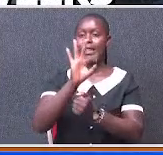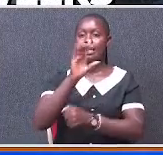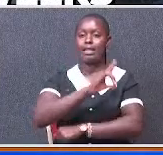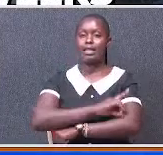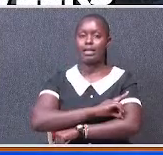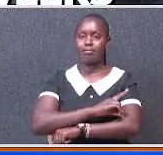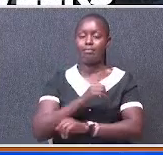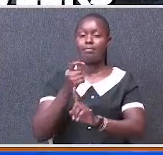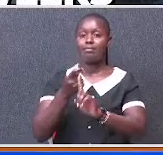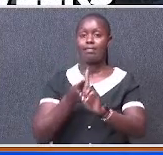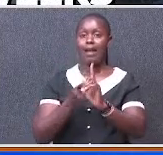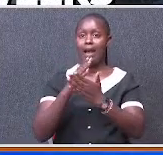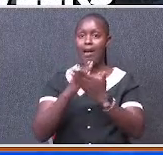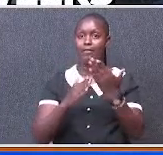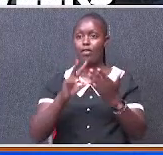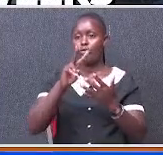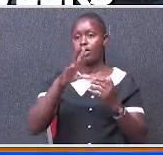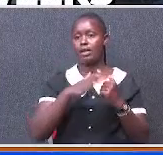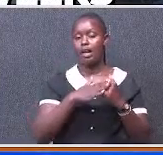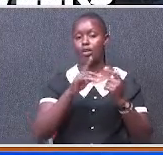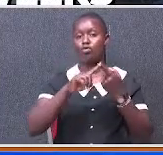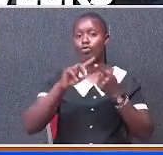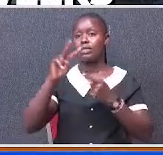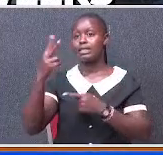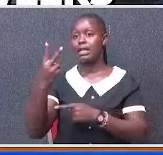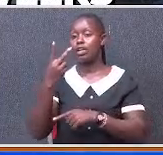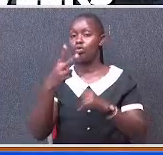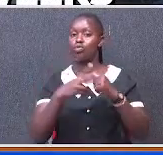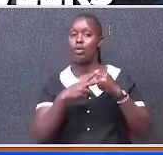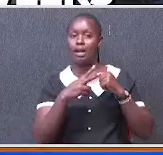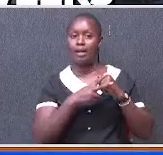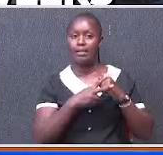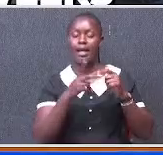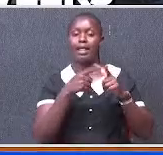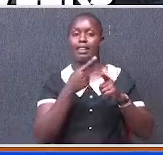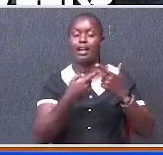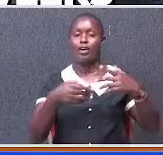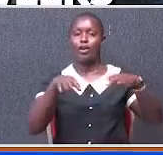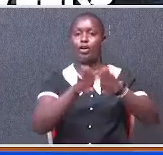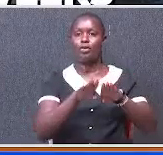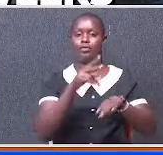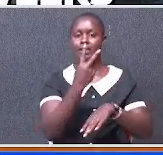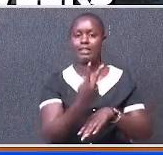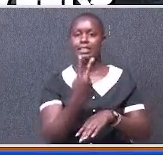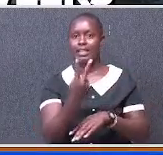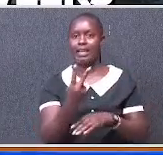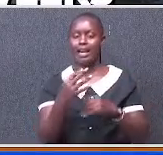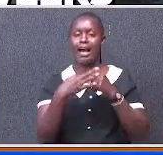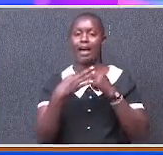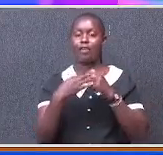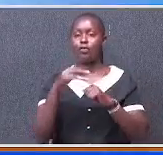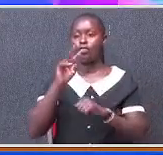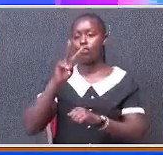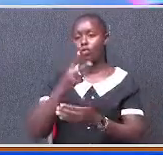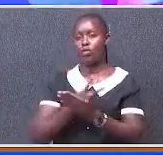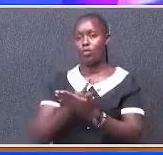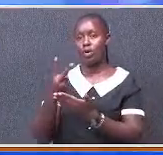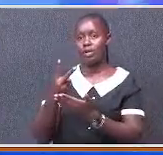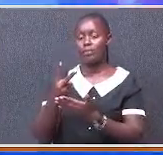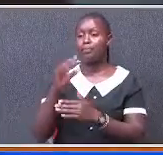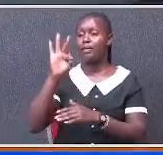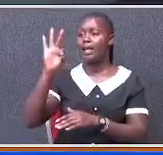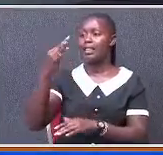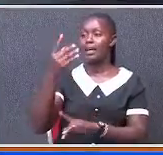from 29th June to 2nd July and will break on 11th of August for another 2-week holiday. The third term